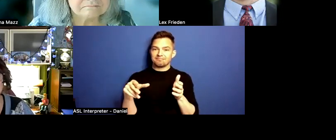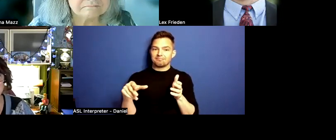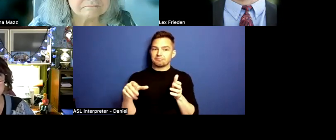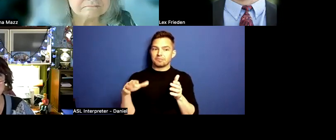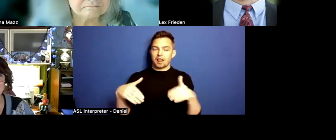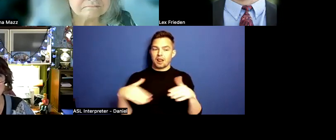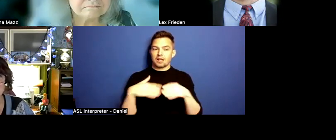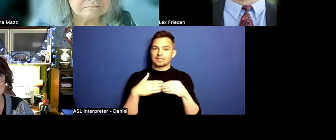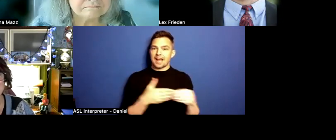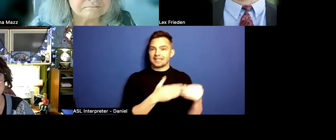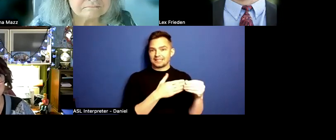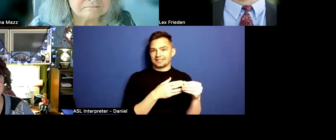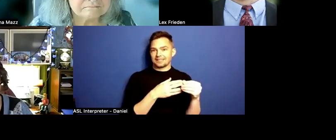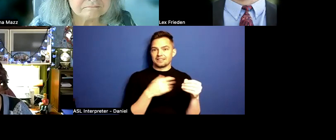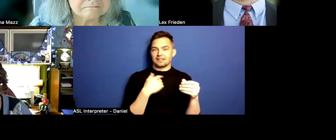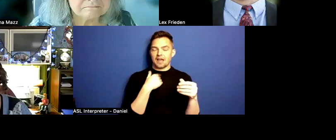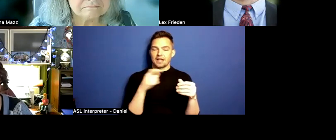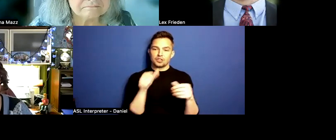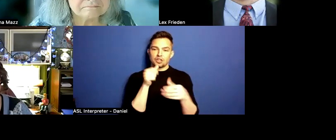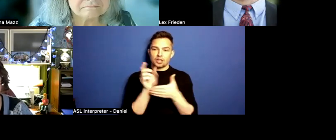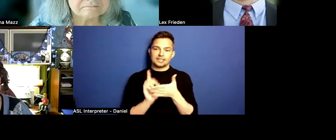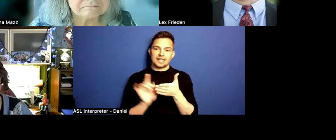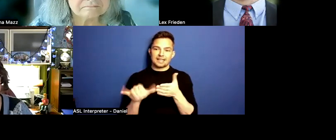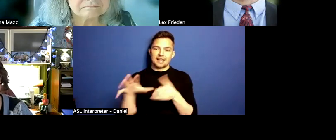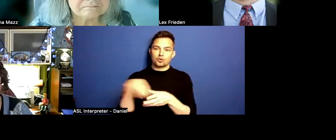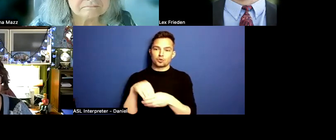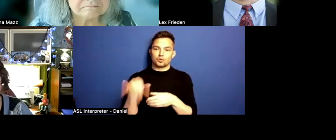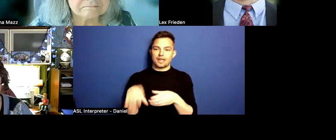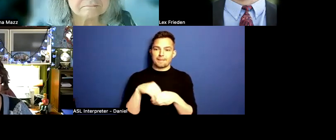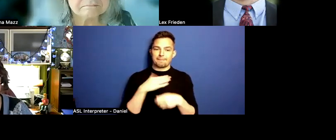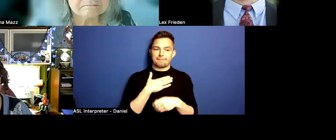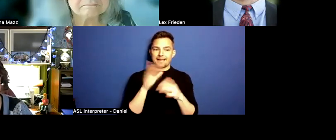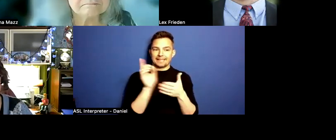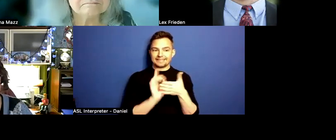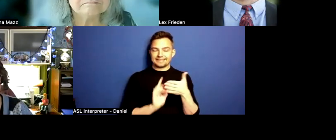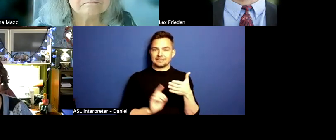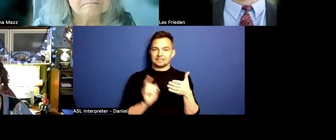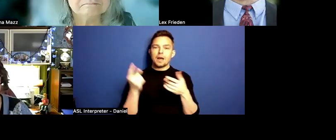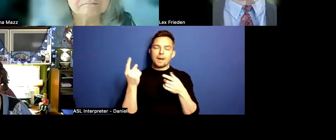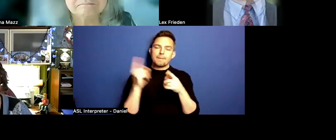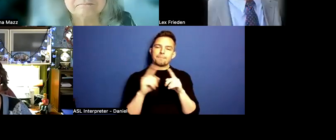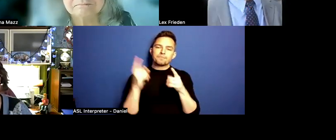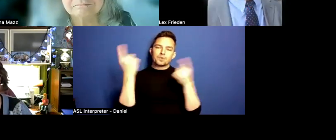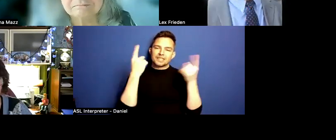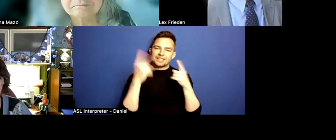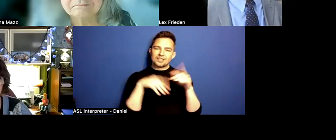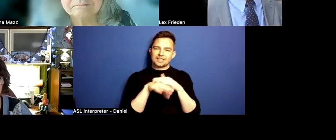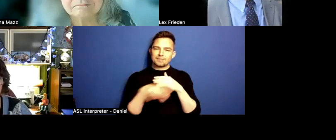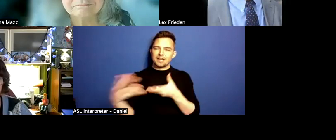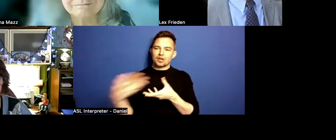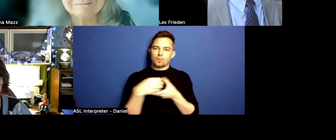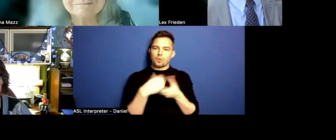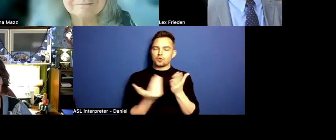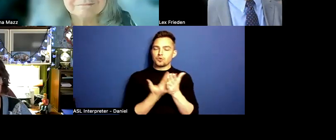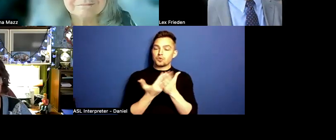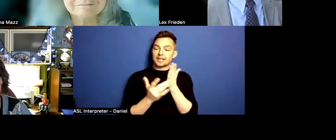I shouldn't be designing to that and including that in my designs and considering accessibility as I incorporate these new technologies and